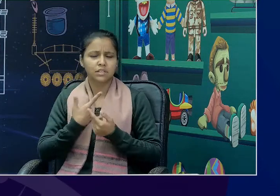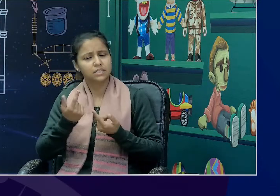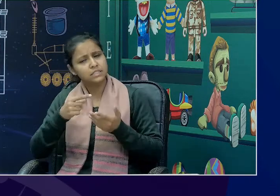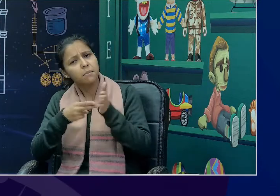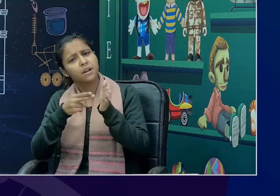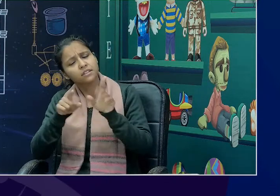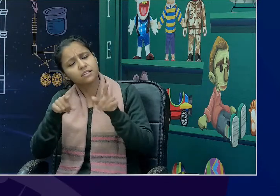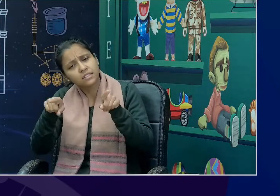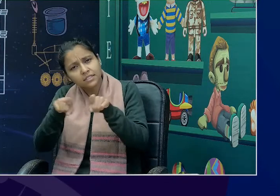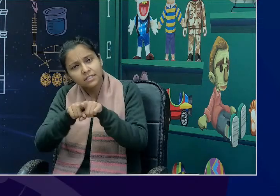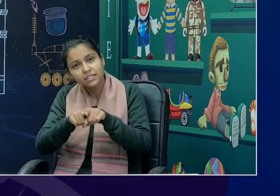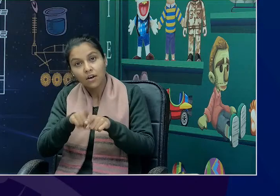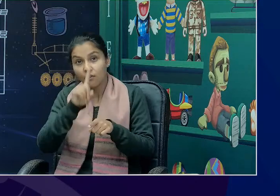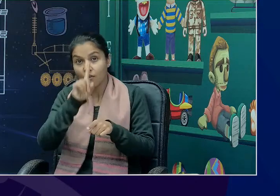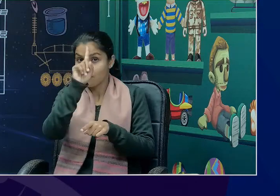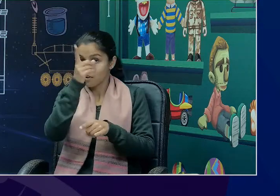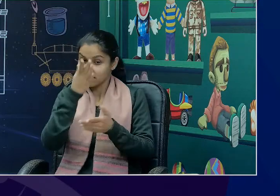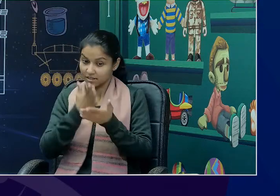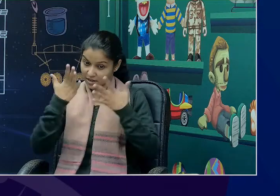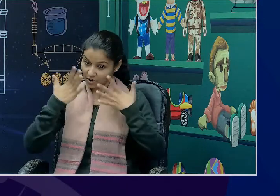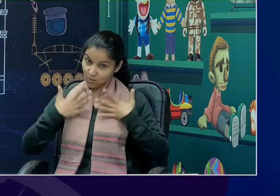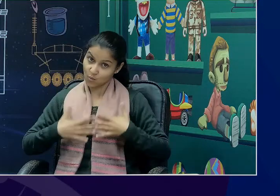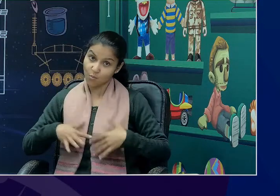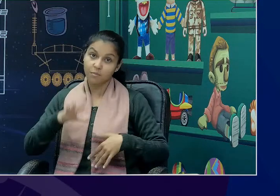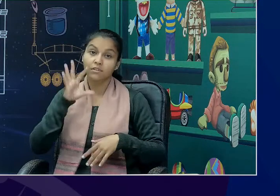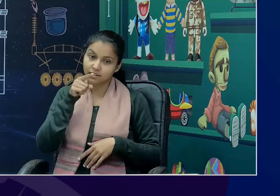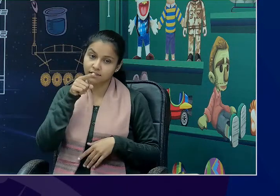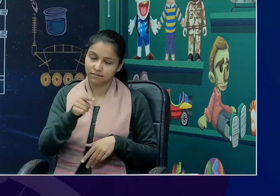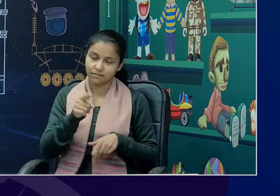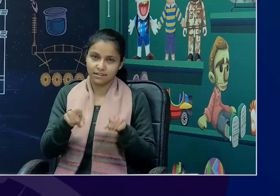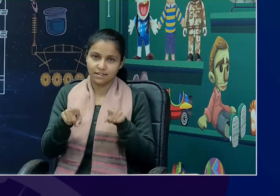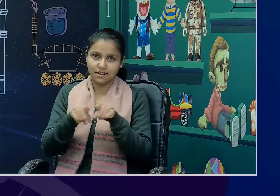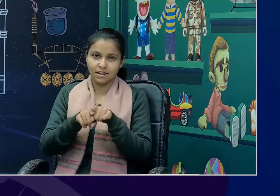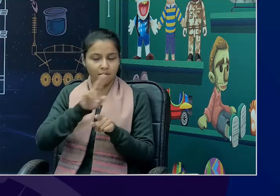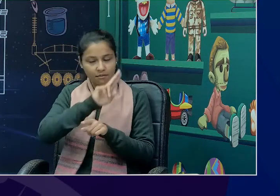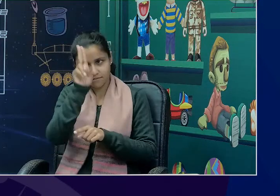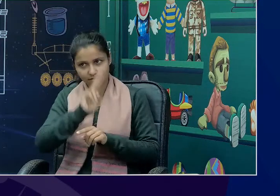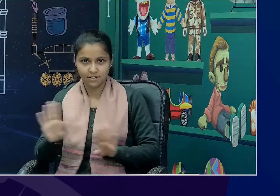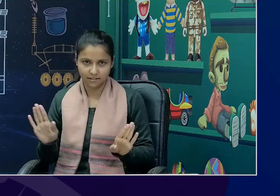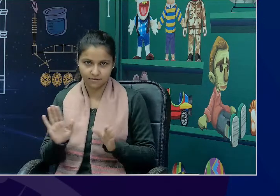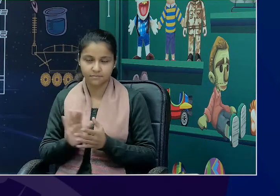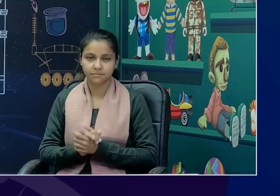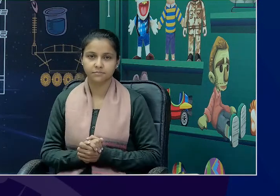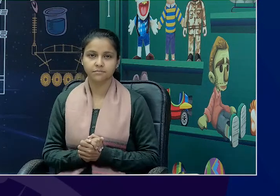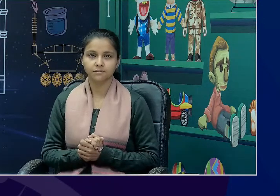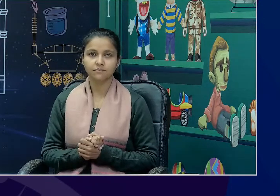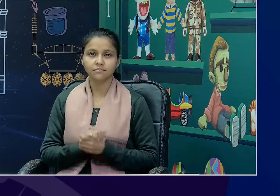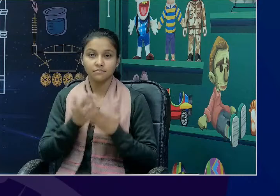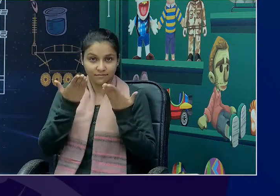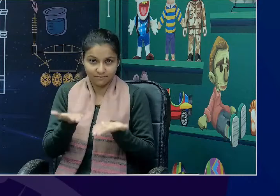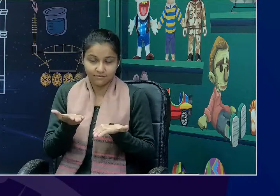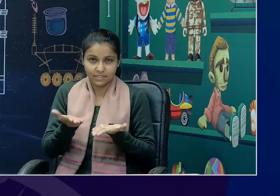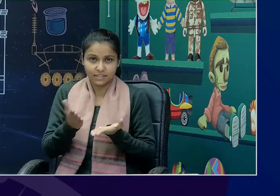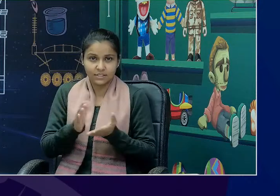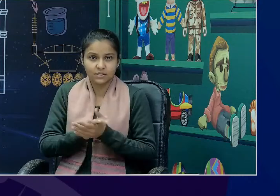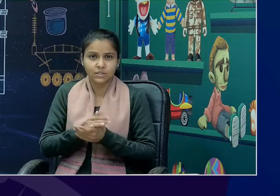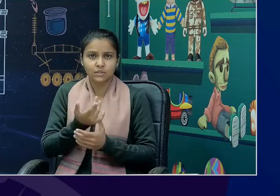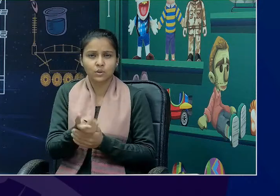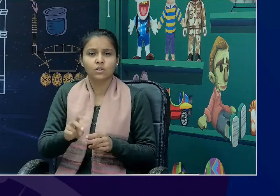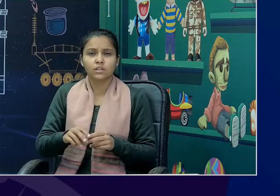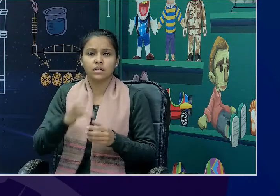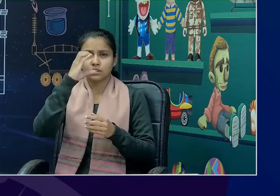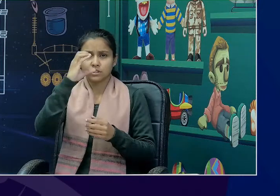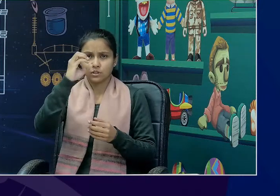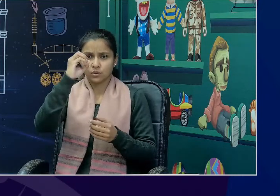ways to make a human realize that they are above nothing. There is also the term coiling